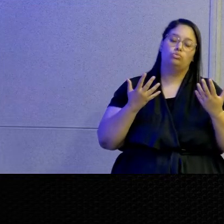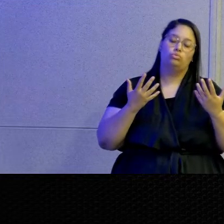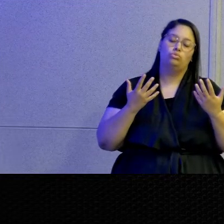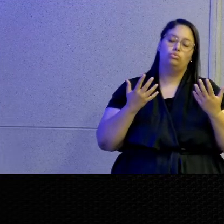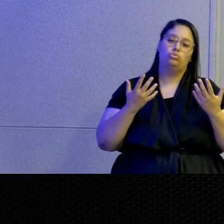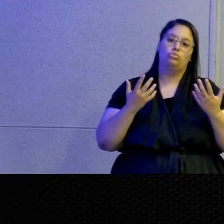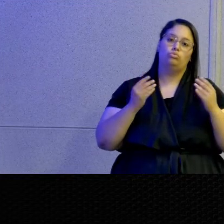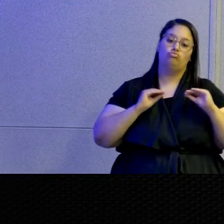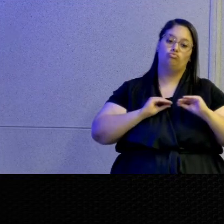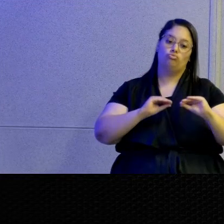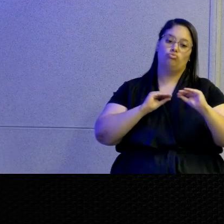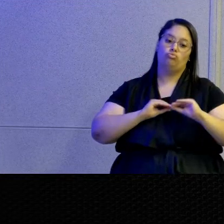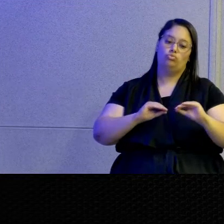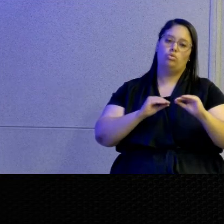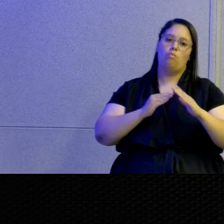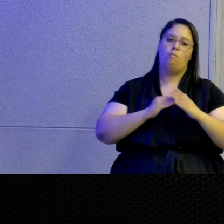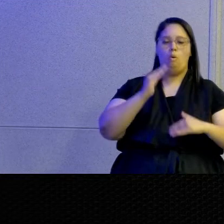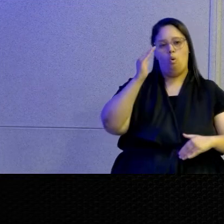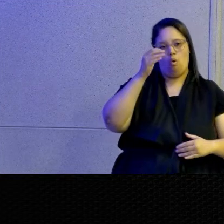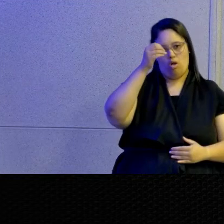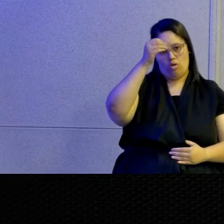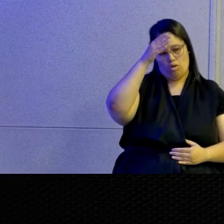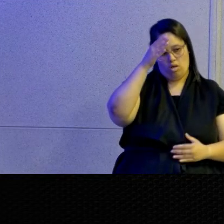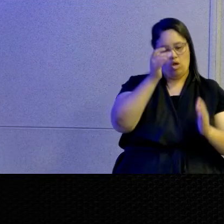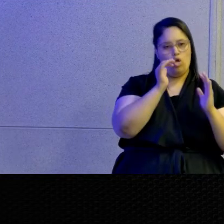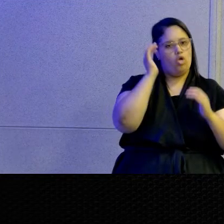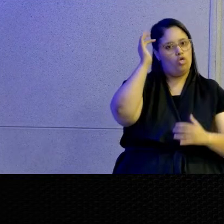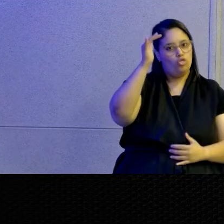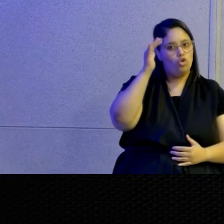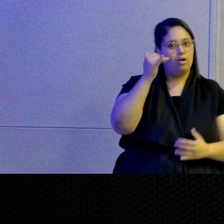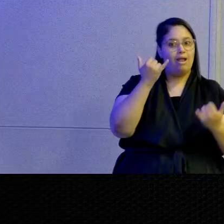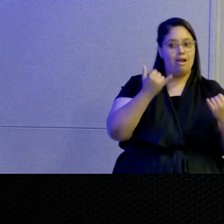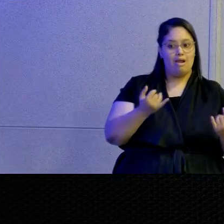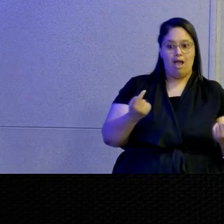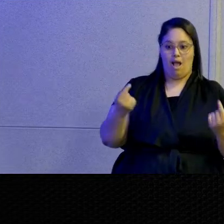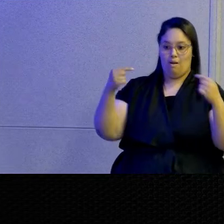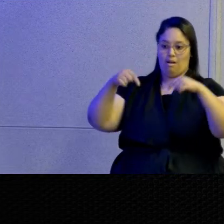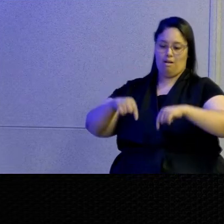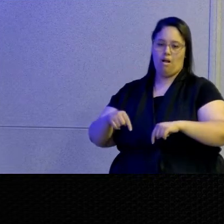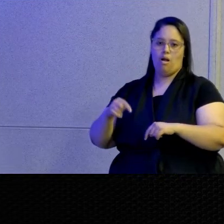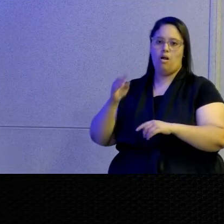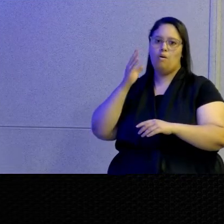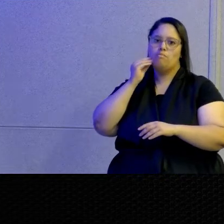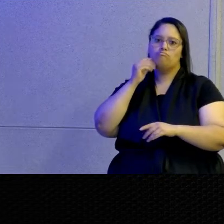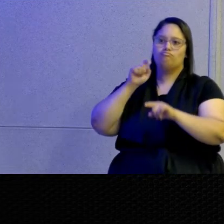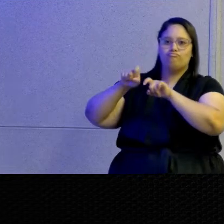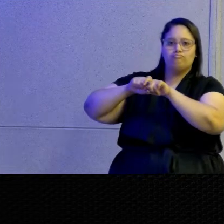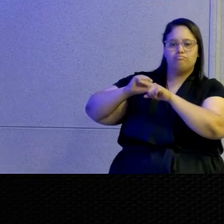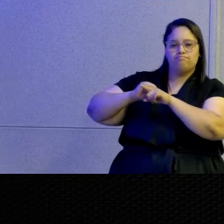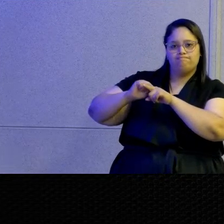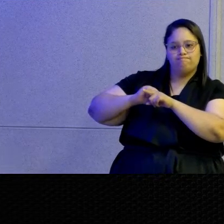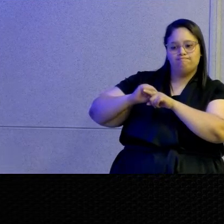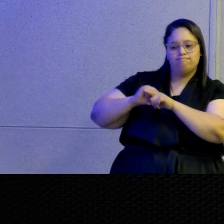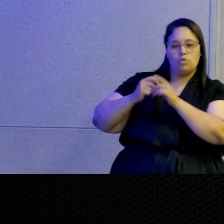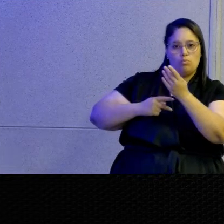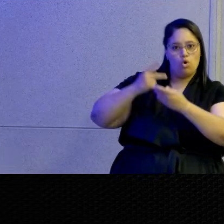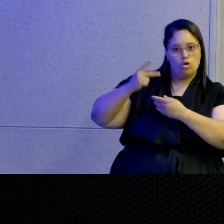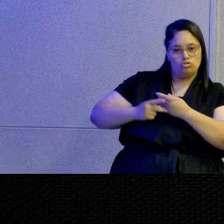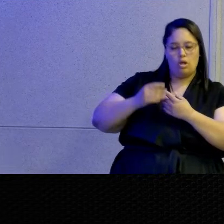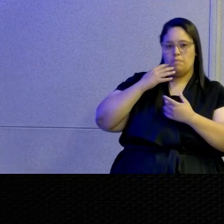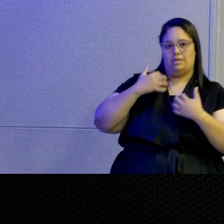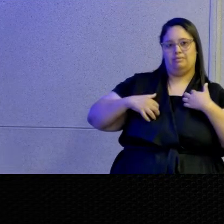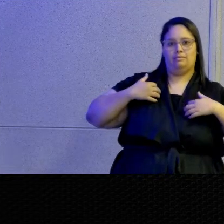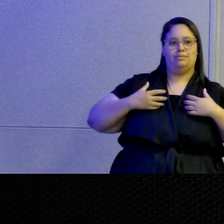the education has been theoretical. And when they start to really engage in experimental projects, they get